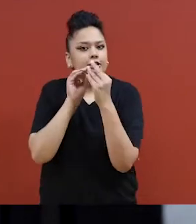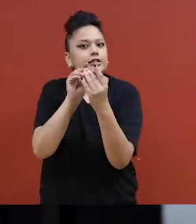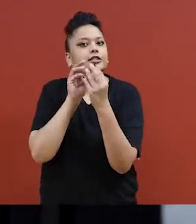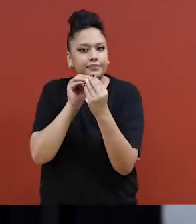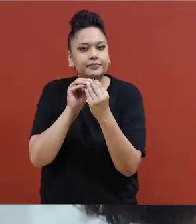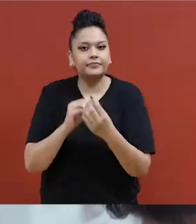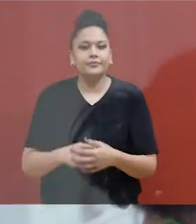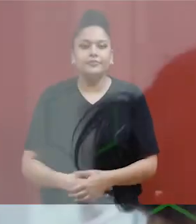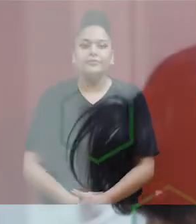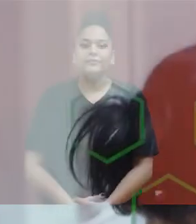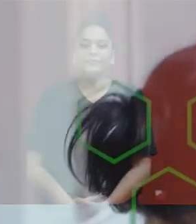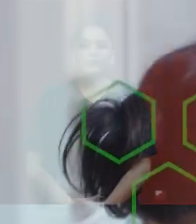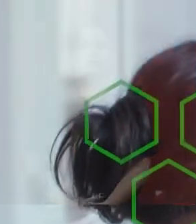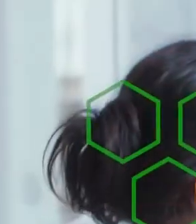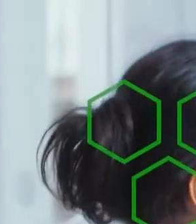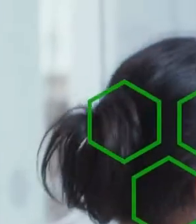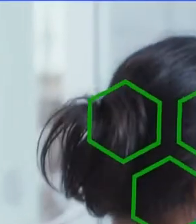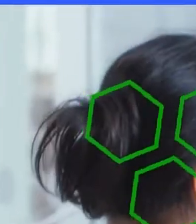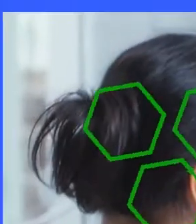ways.